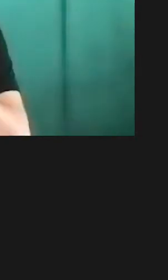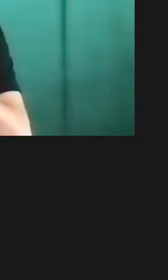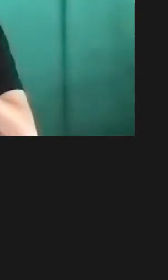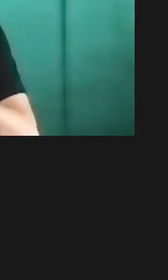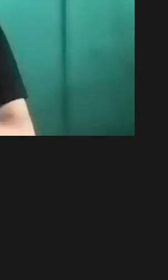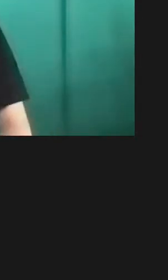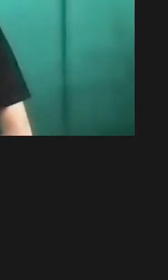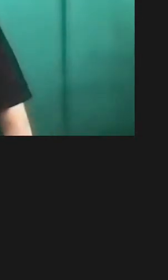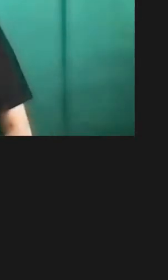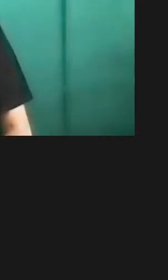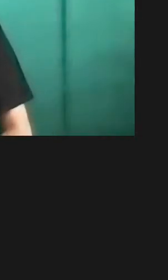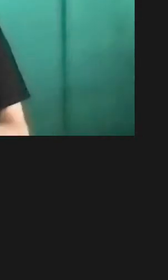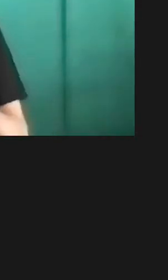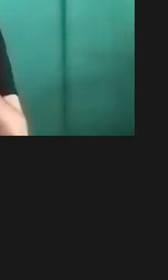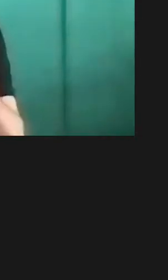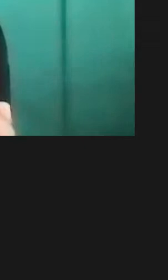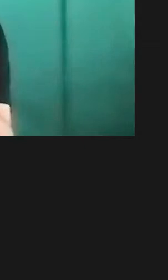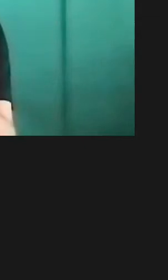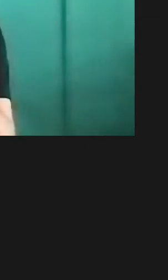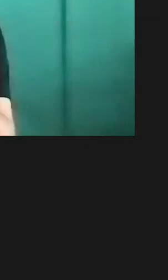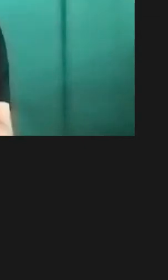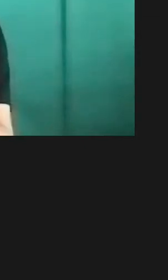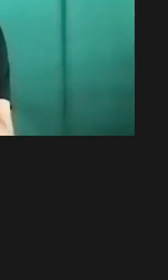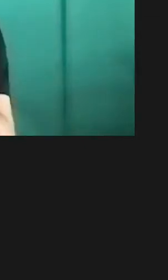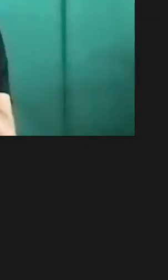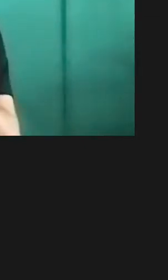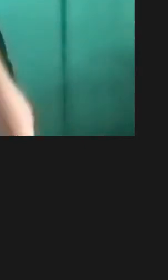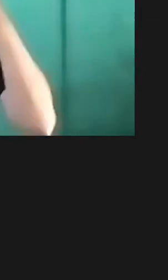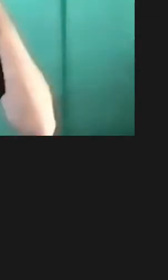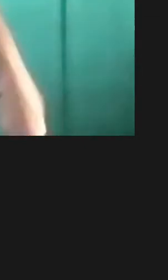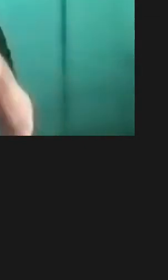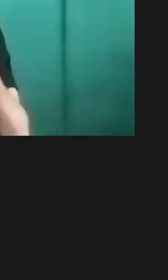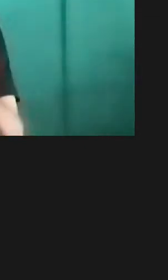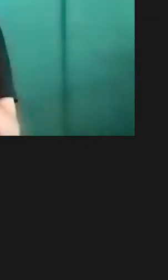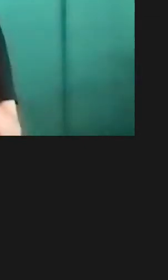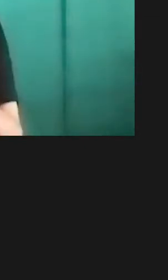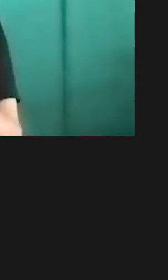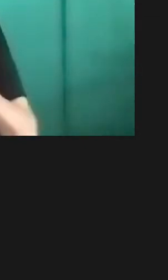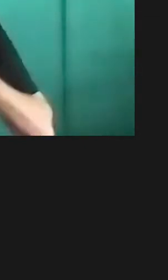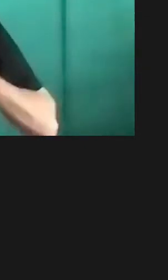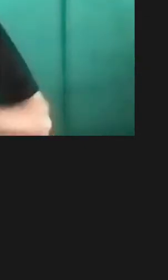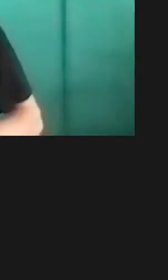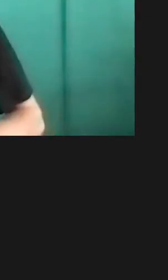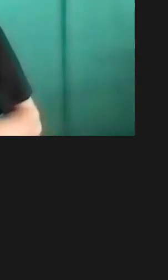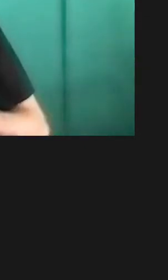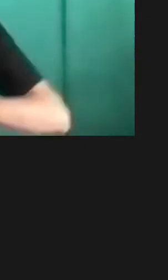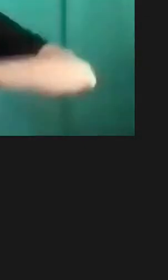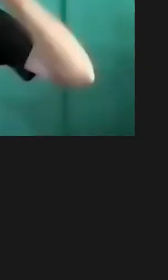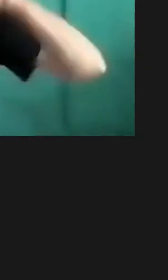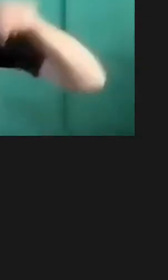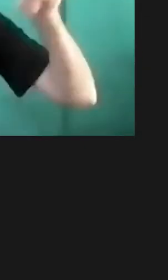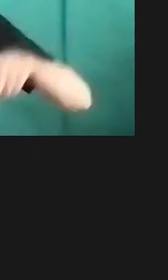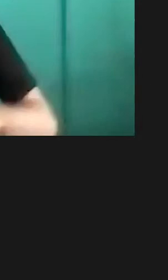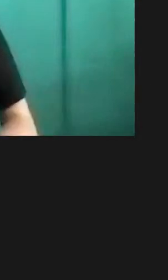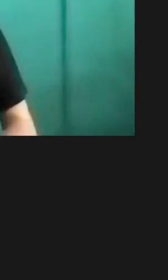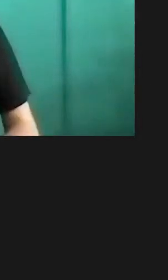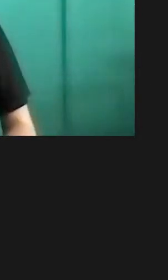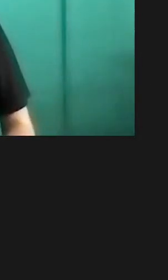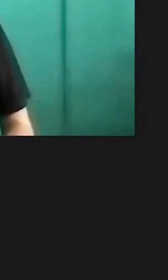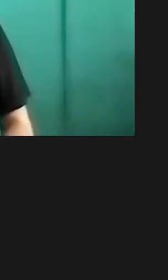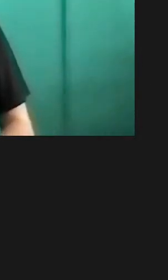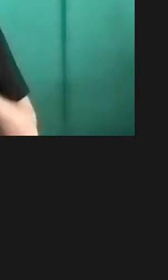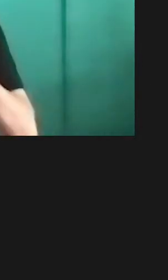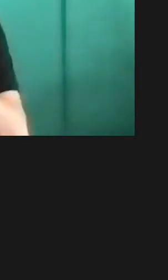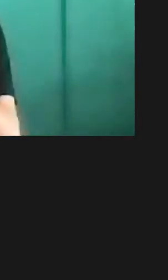equity. Also important that you emphasize the work with other departments as education, for example,